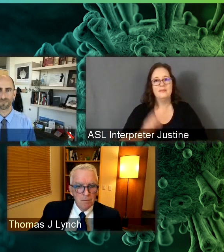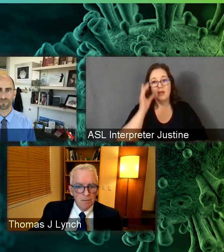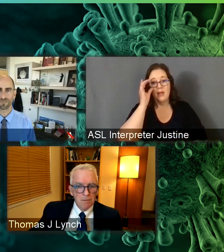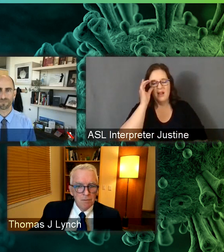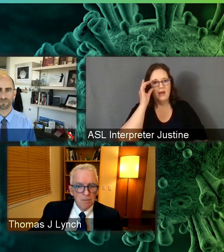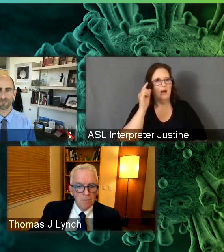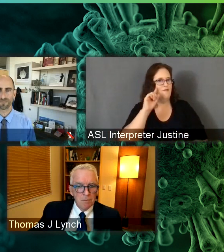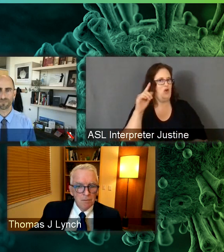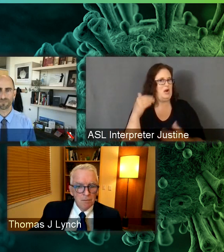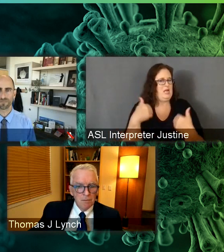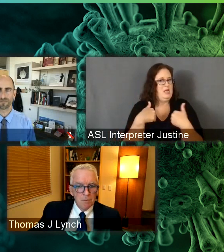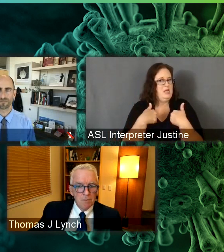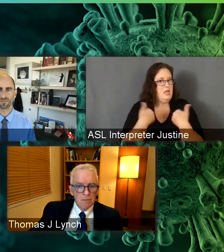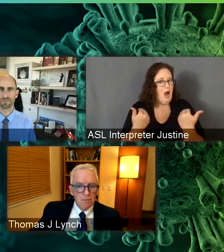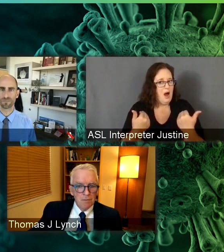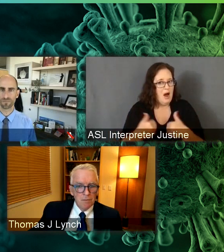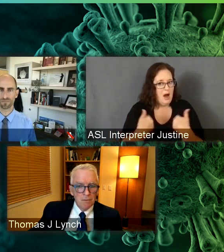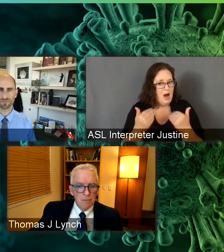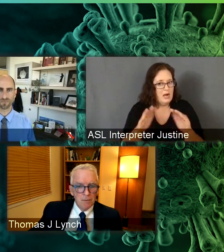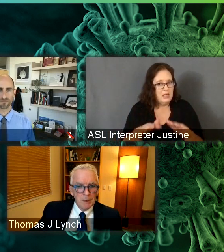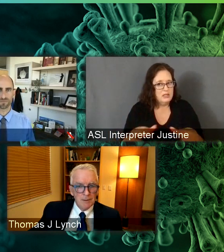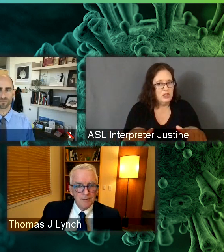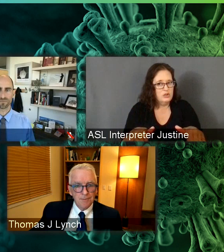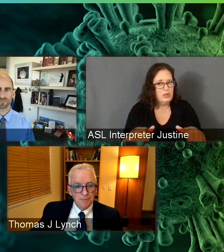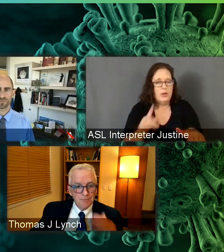kids, you know, I think there is potentially